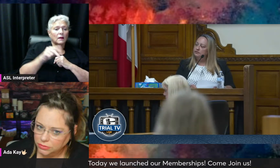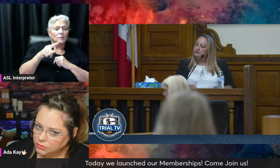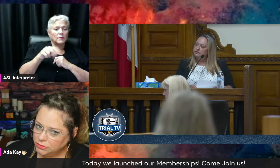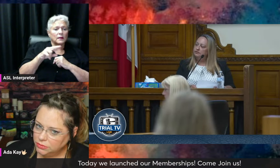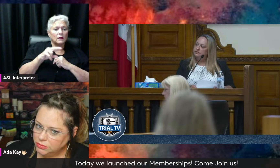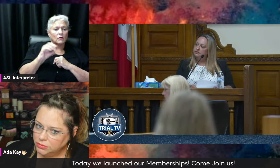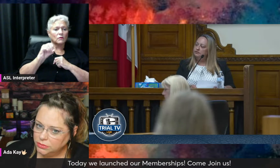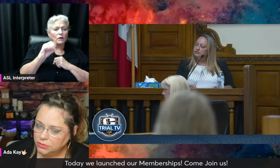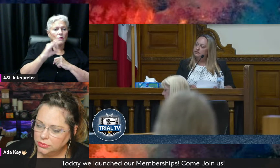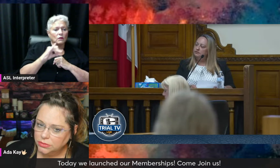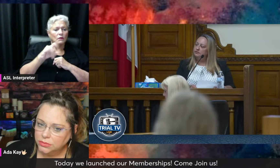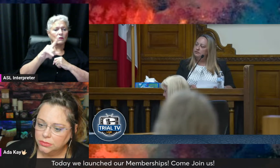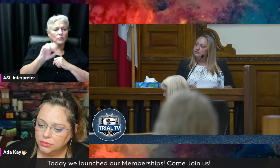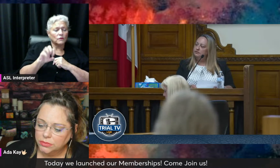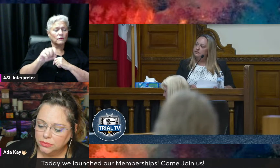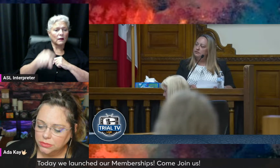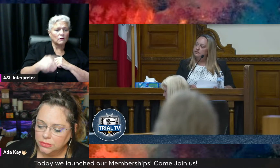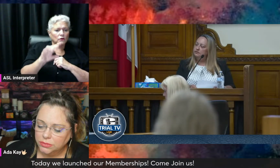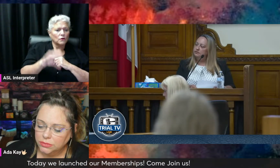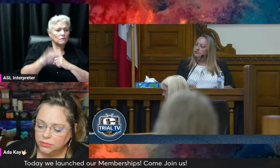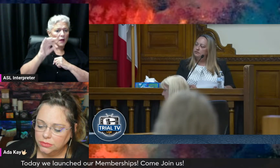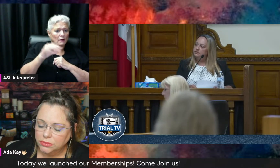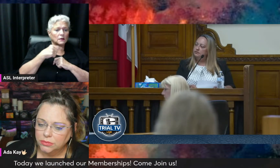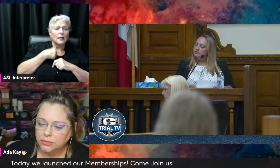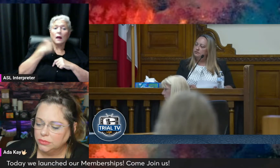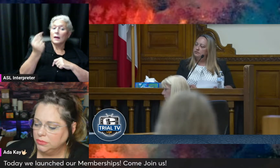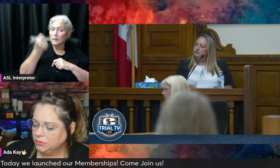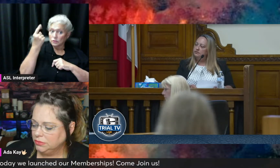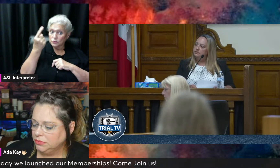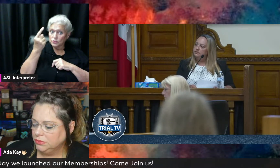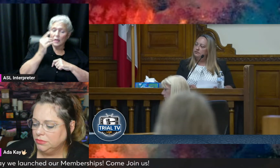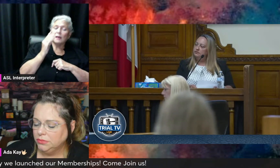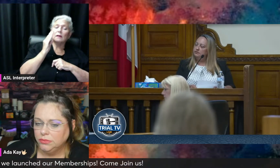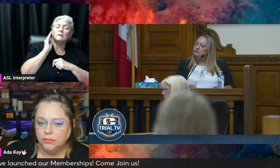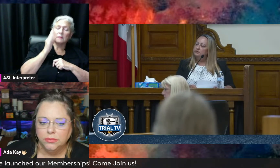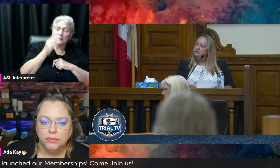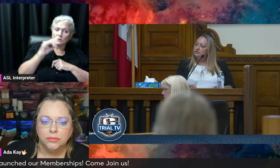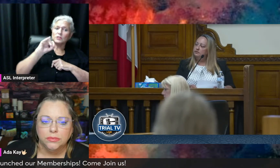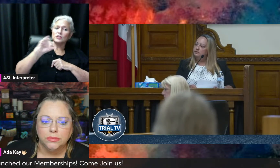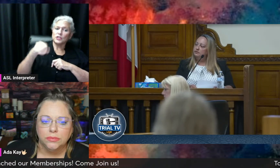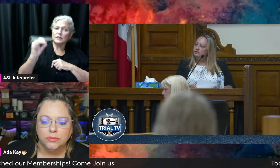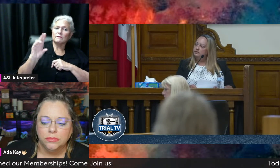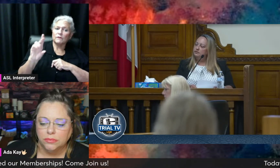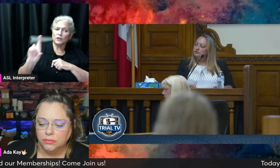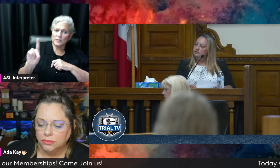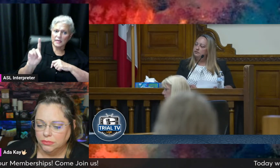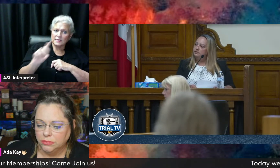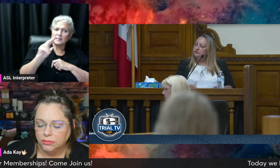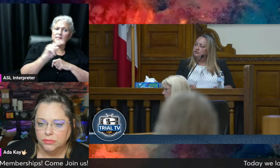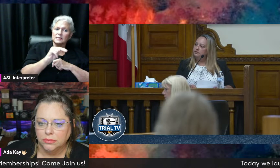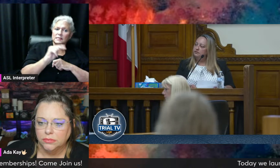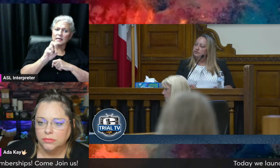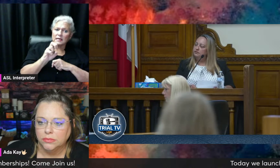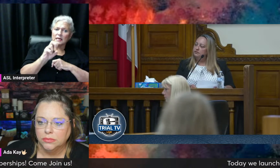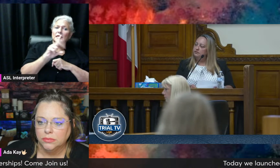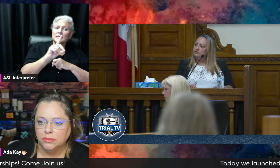that you detected, and I understand it was Jennifer Dazey's DNA to the